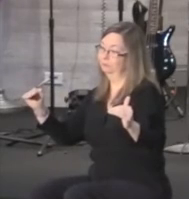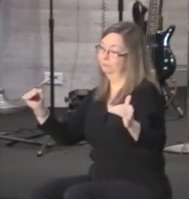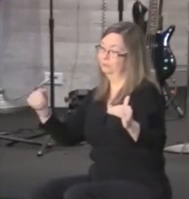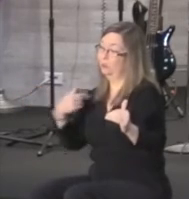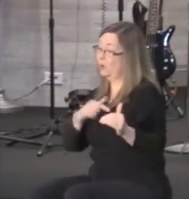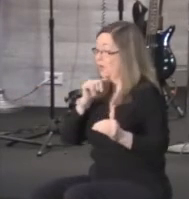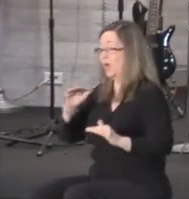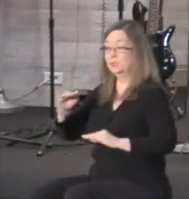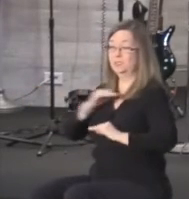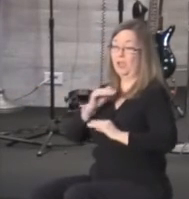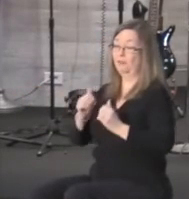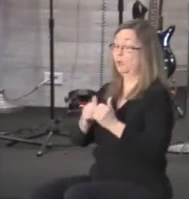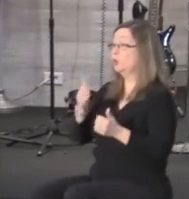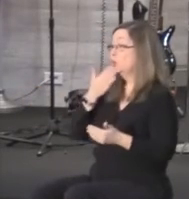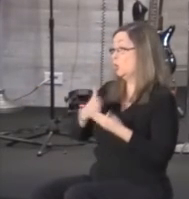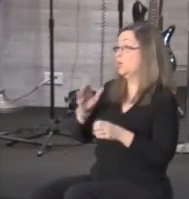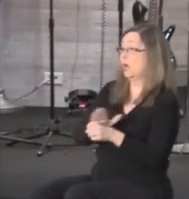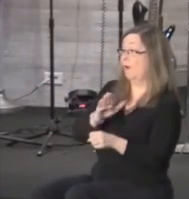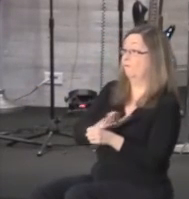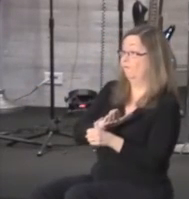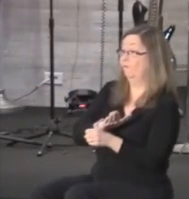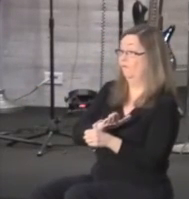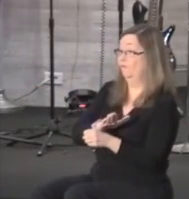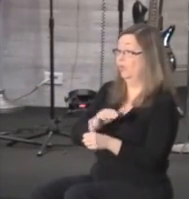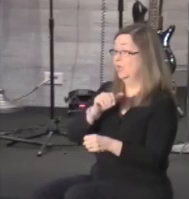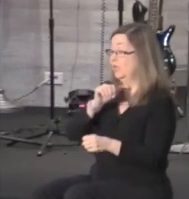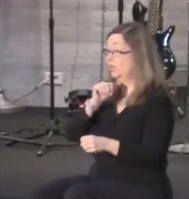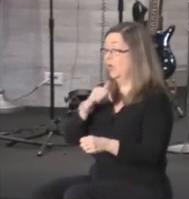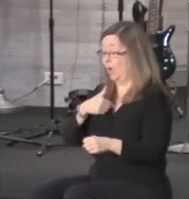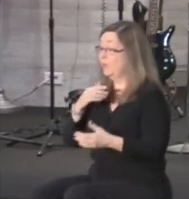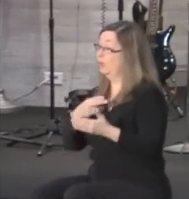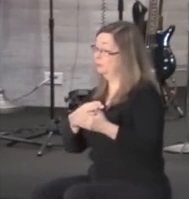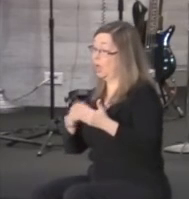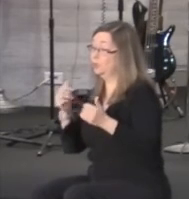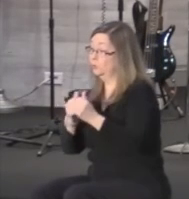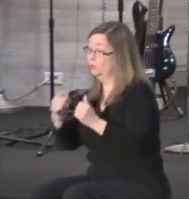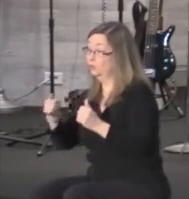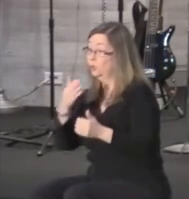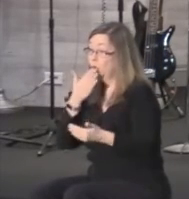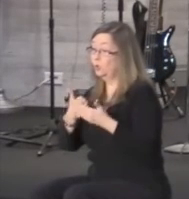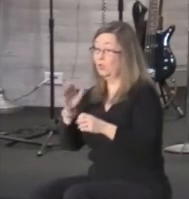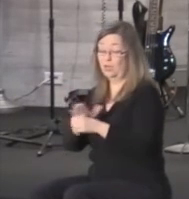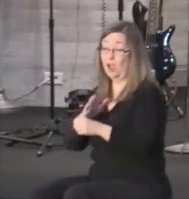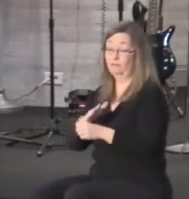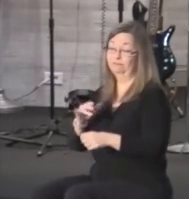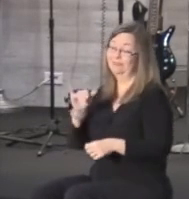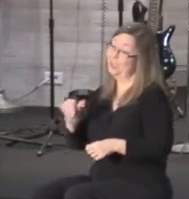We're not to be satisfied with good enough. And I'll be honest with you, good enough is